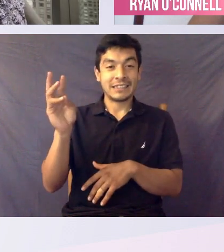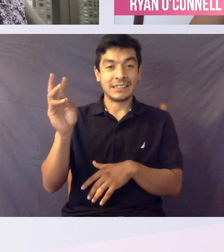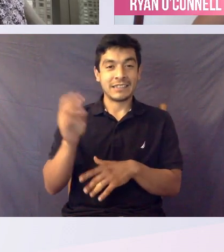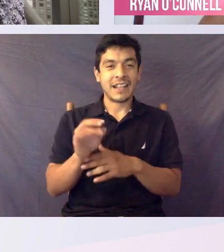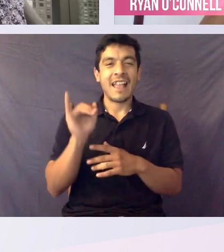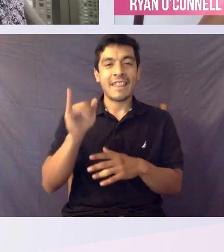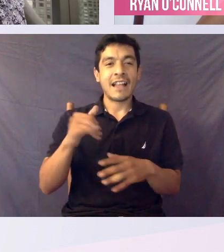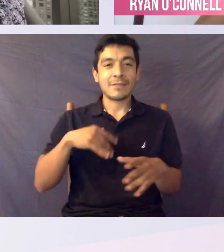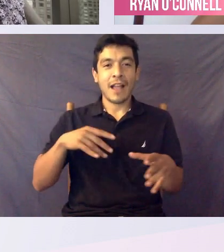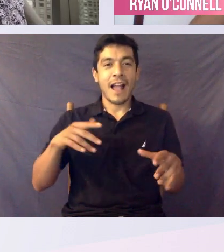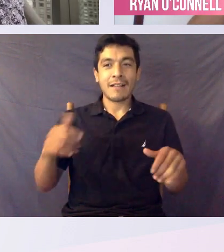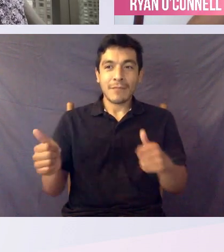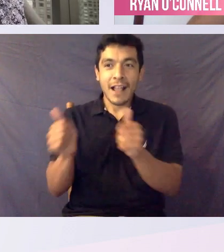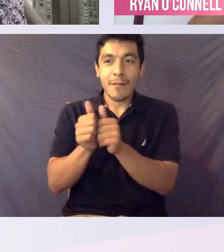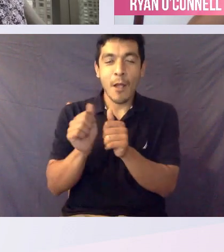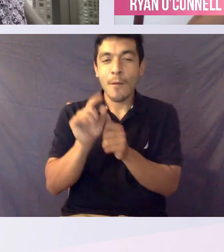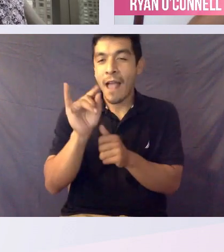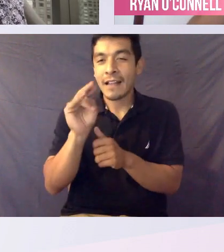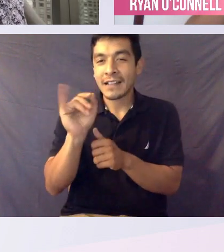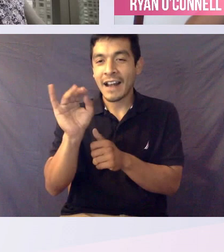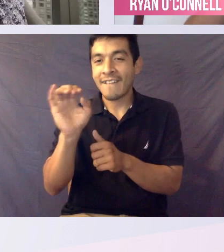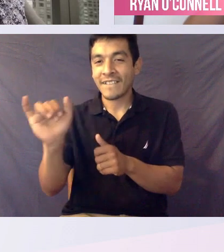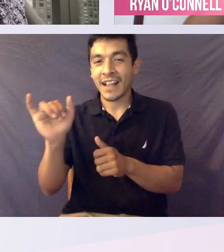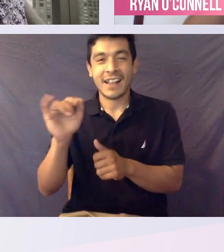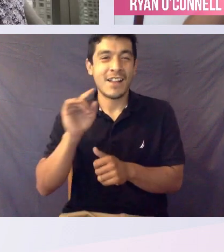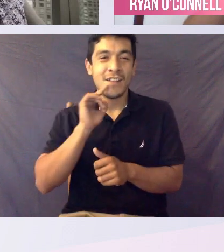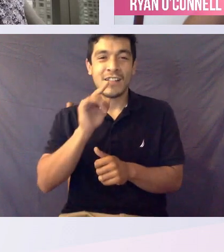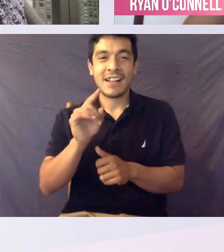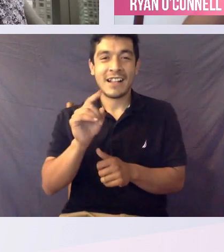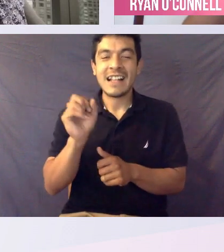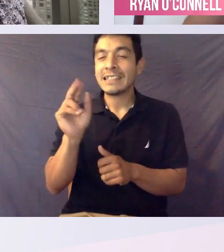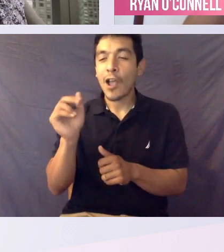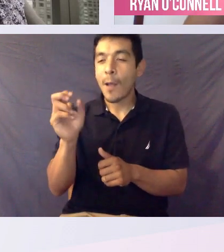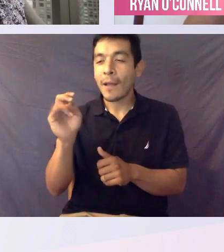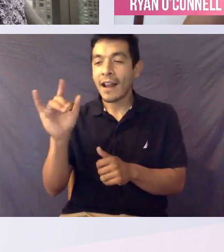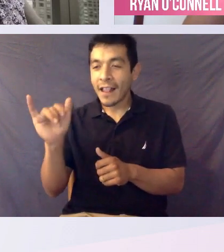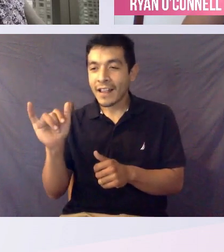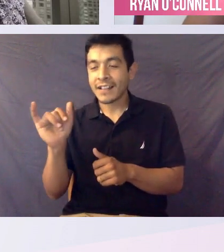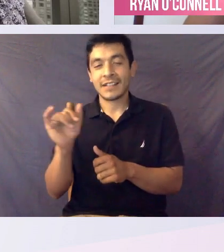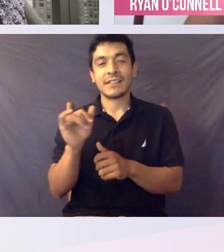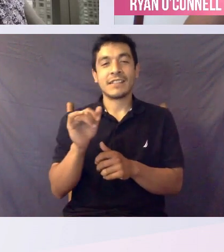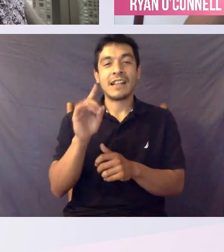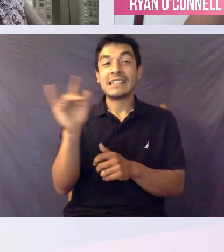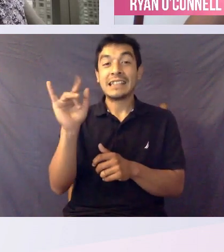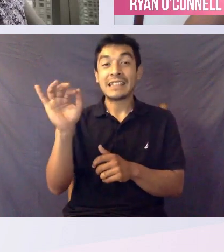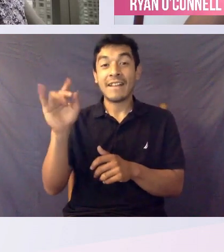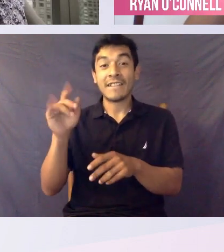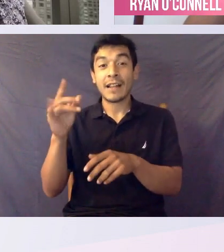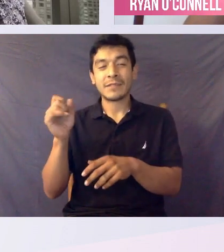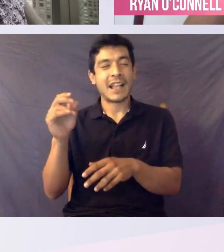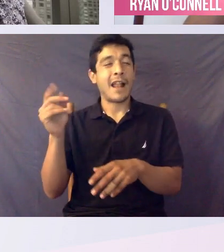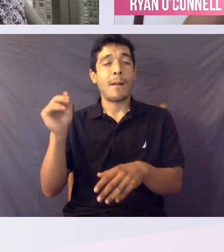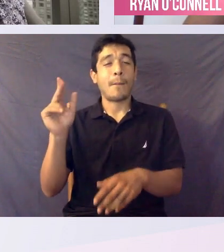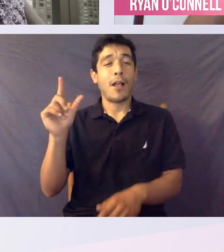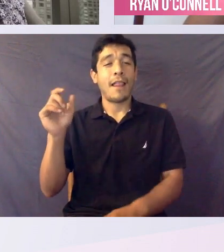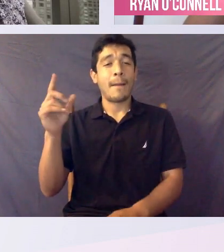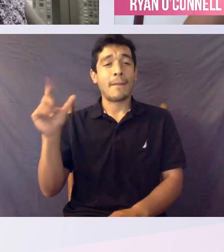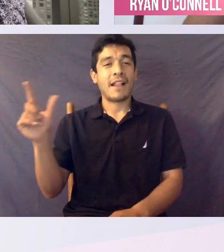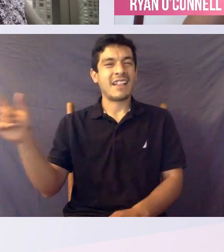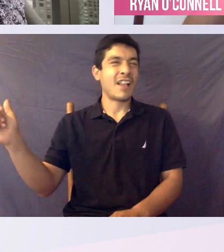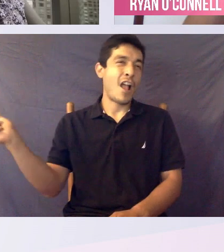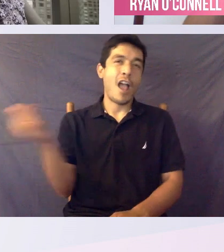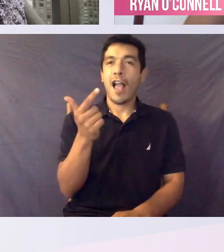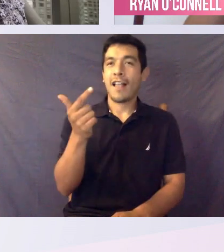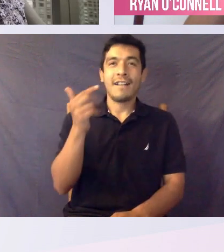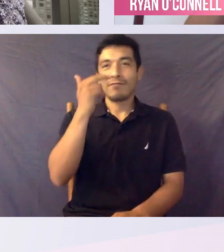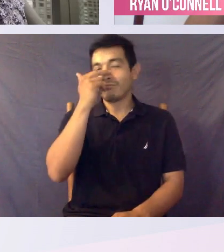reunion with Tina Fey, it's Sarah Bareilles, Renee Elise Goldberry, Busy Phillips, and Paula Pell. It's just like, they're magic. Like